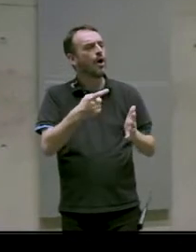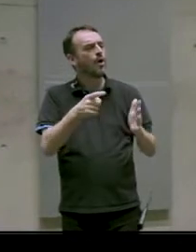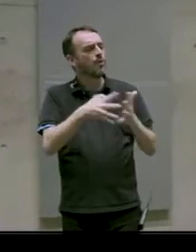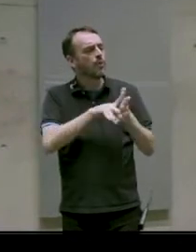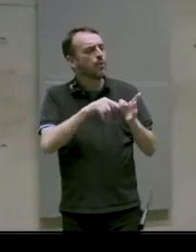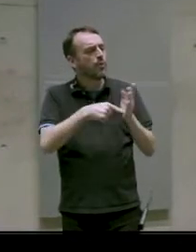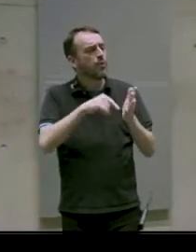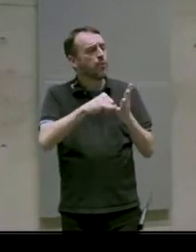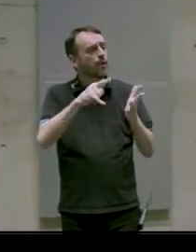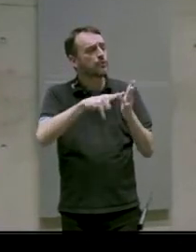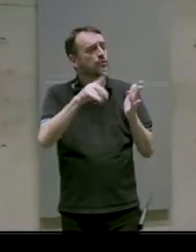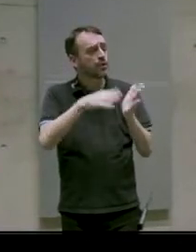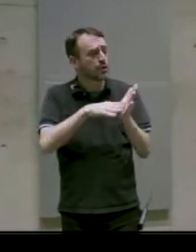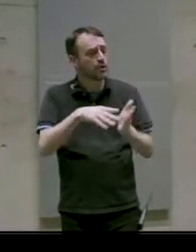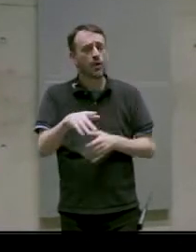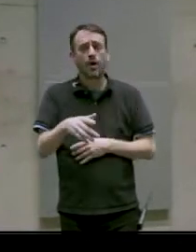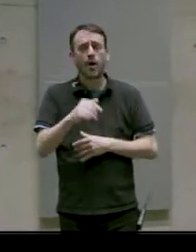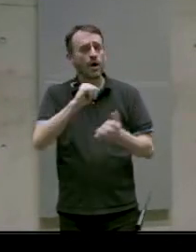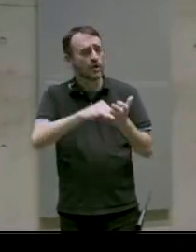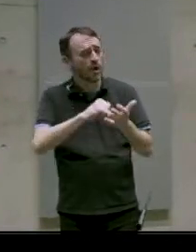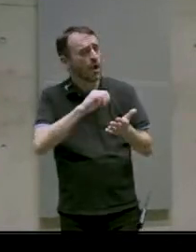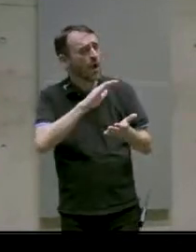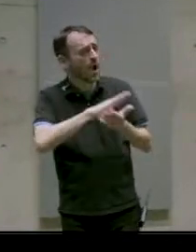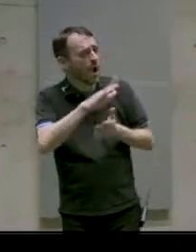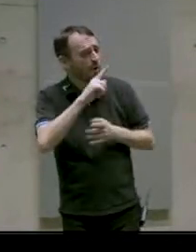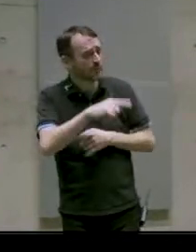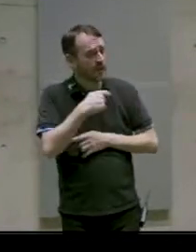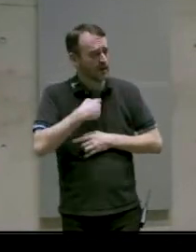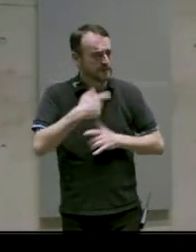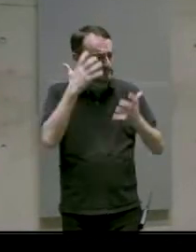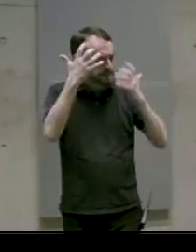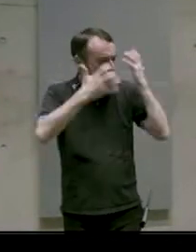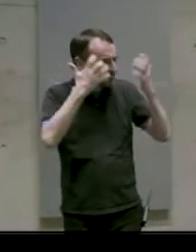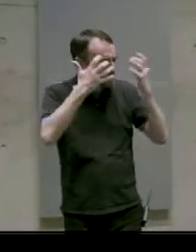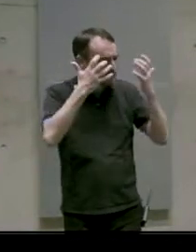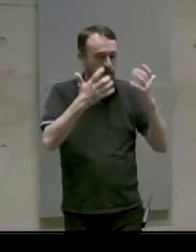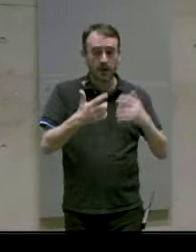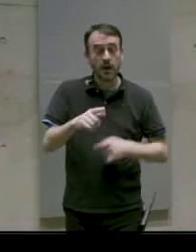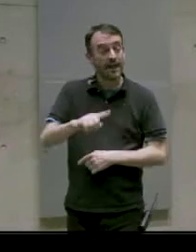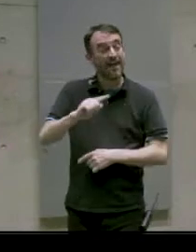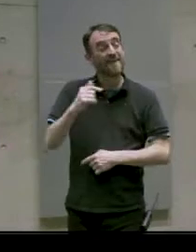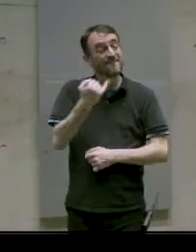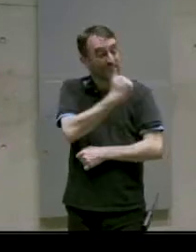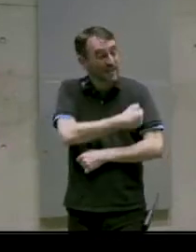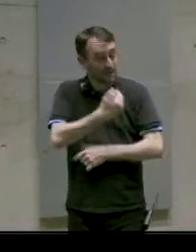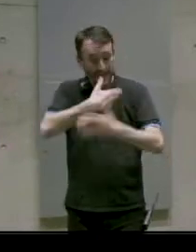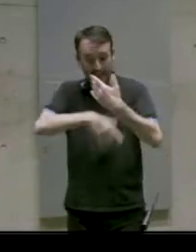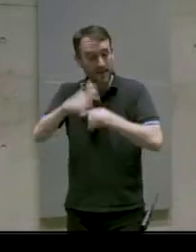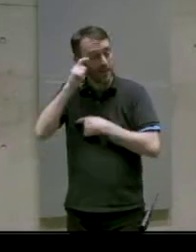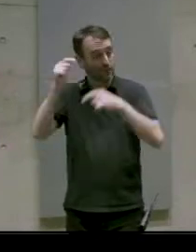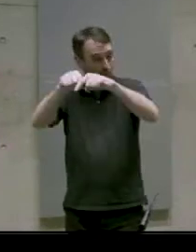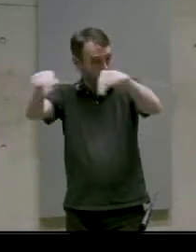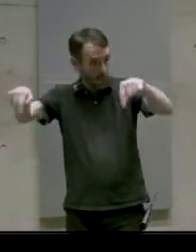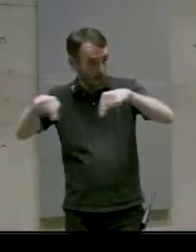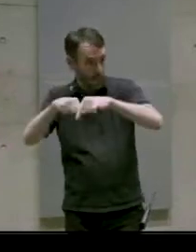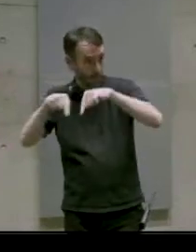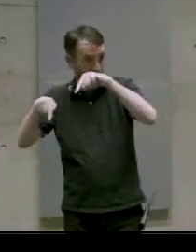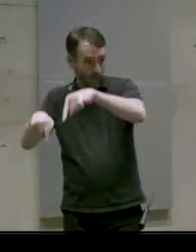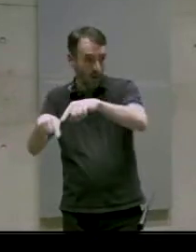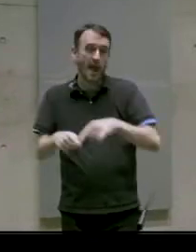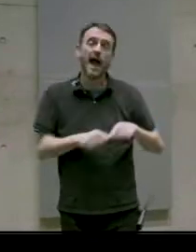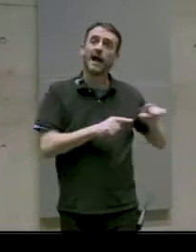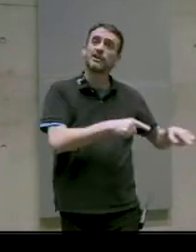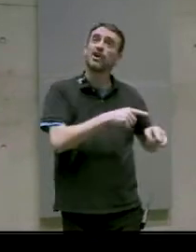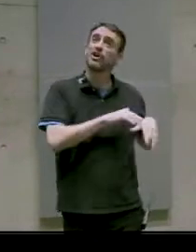very perplexing case. The victim is still in his bedroom, so you might want to start there. The valet is in the drawing room, awaiting